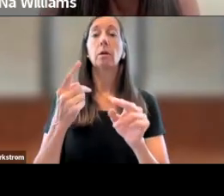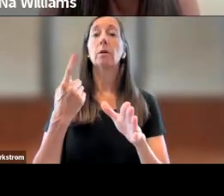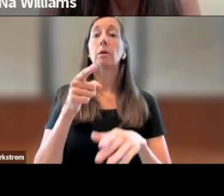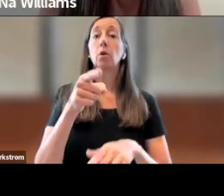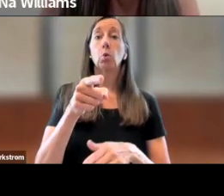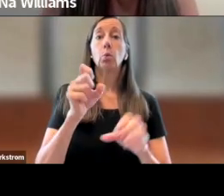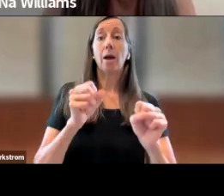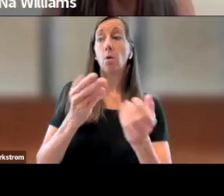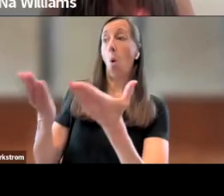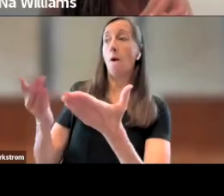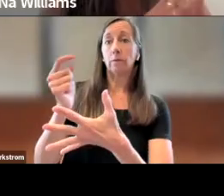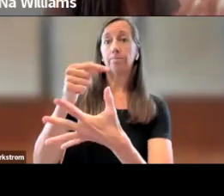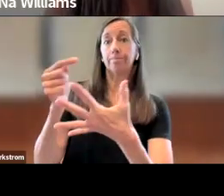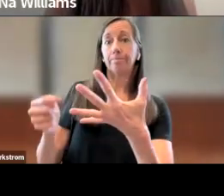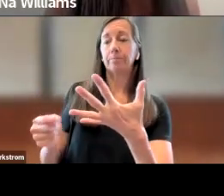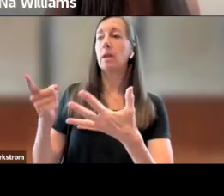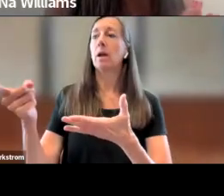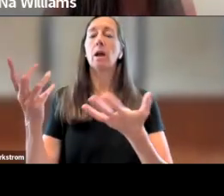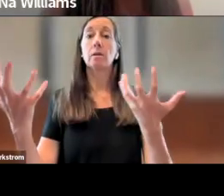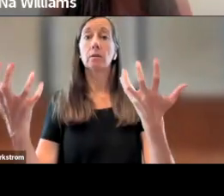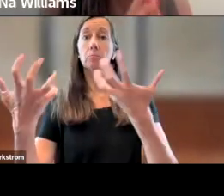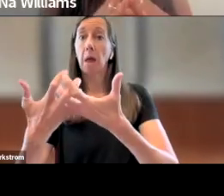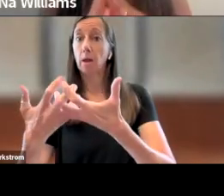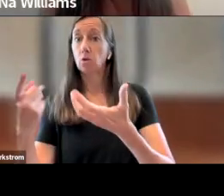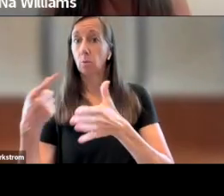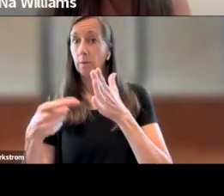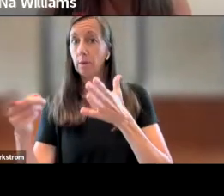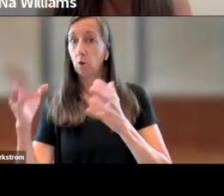for. Okay. Next is